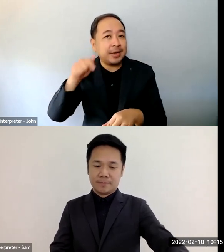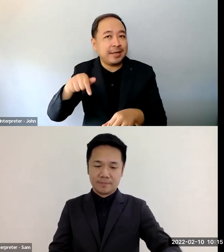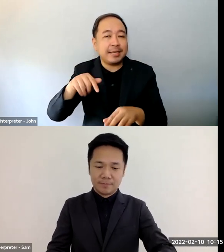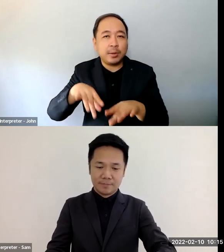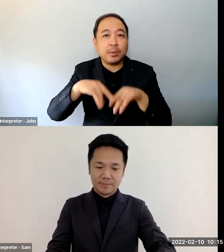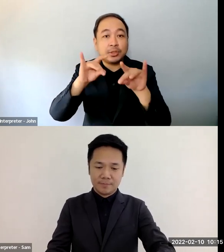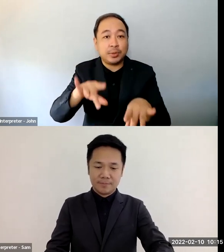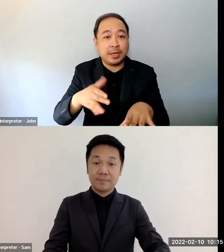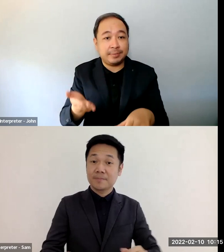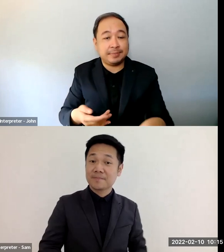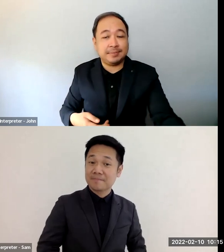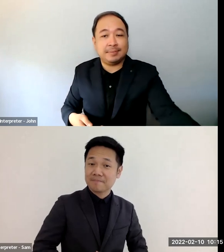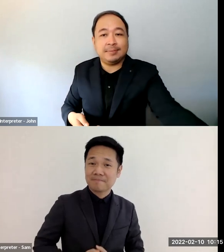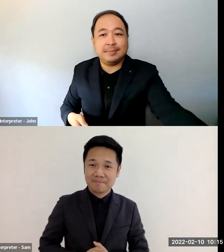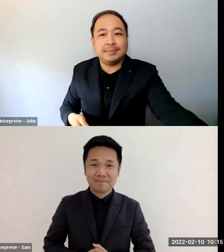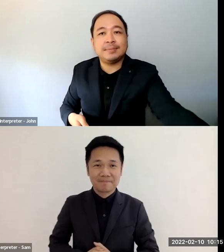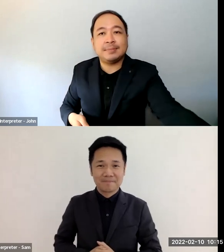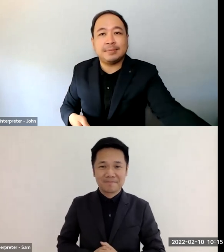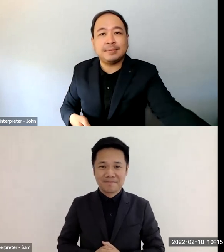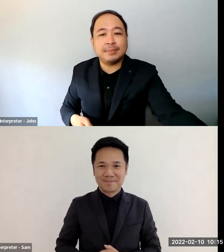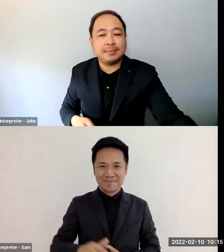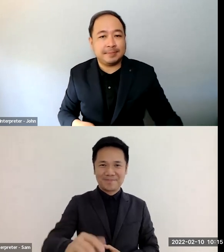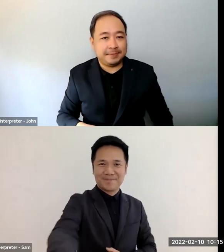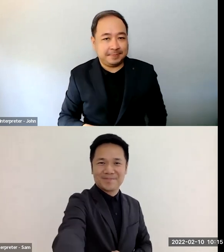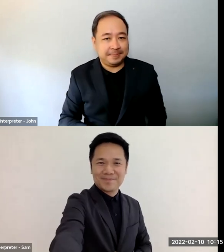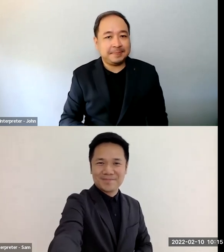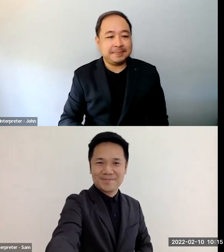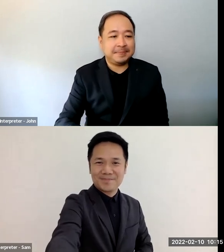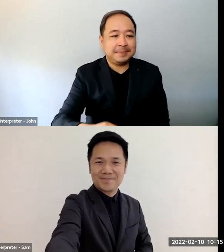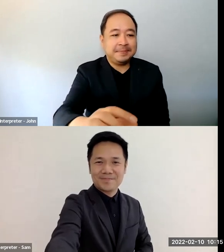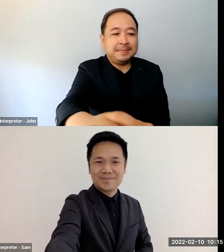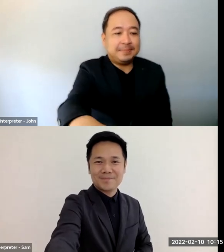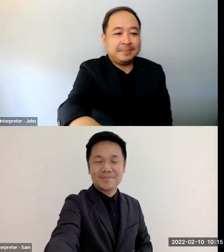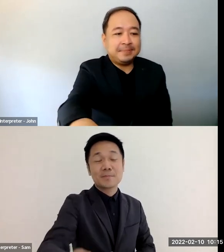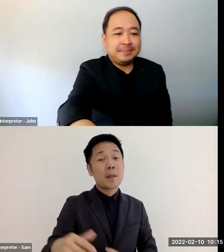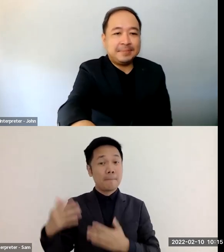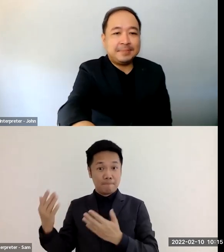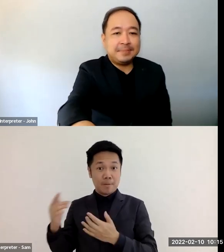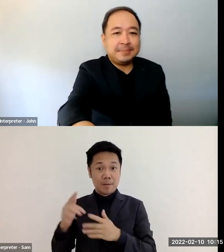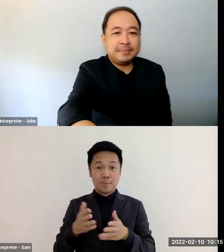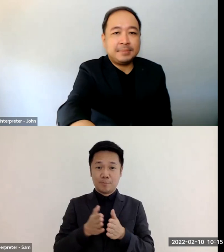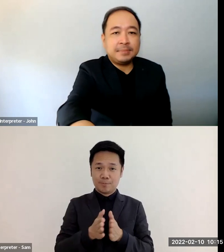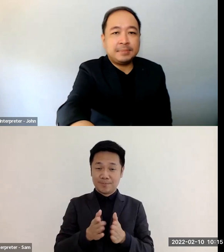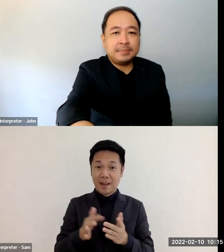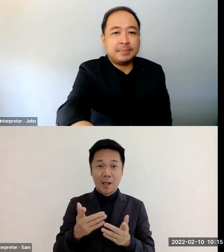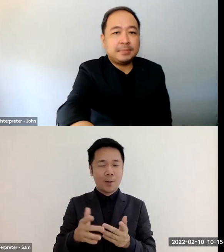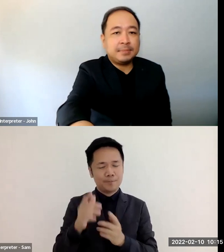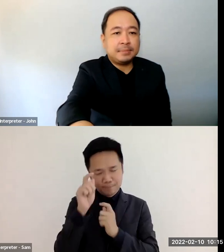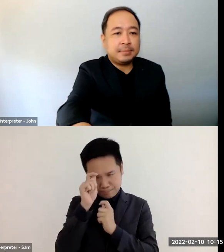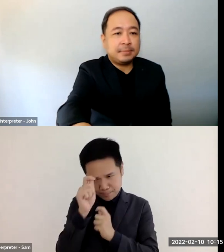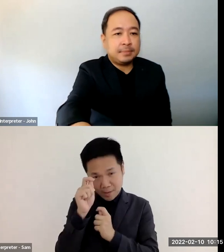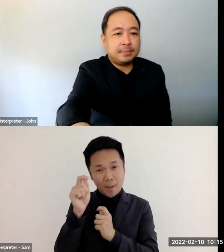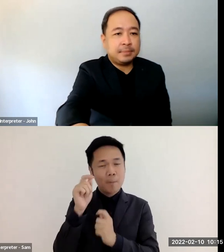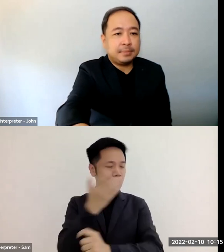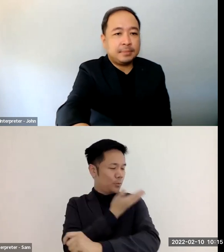is yours. Thank you, Ms. Miller. I would like to acknowledge the traditional owners of the land that I'm meeting on today and pay